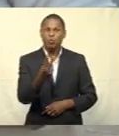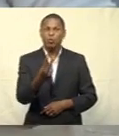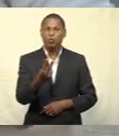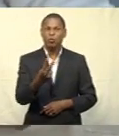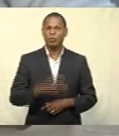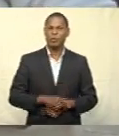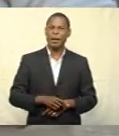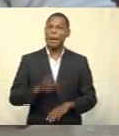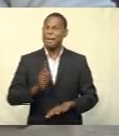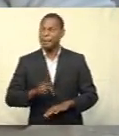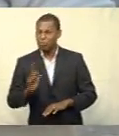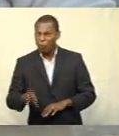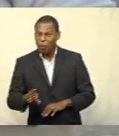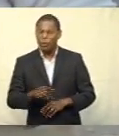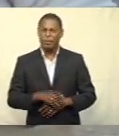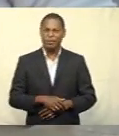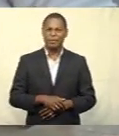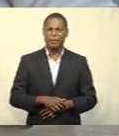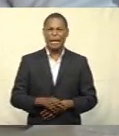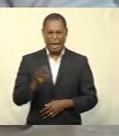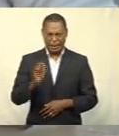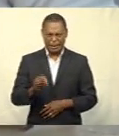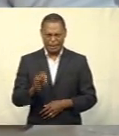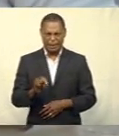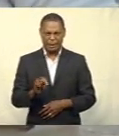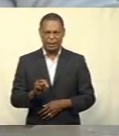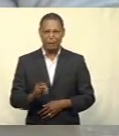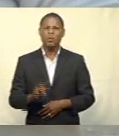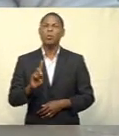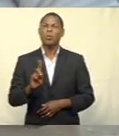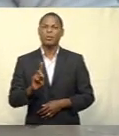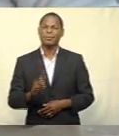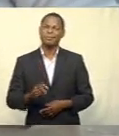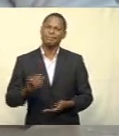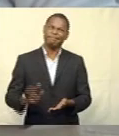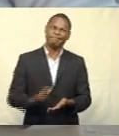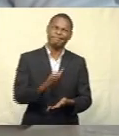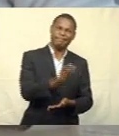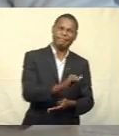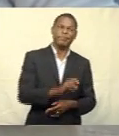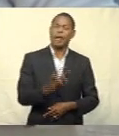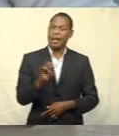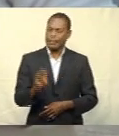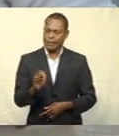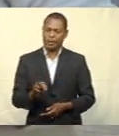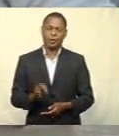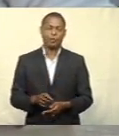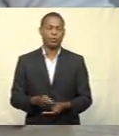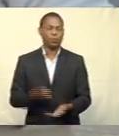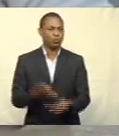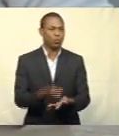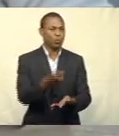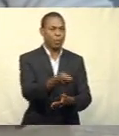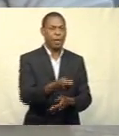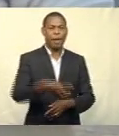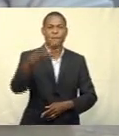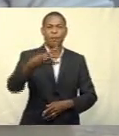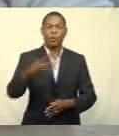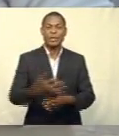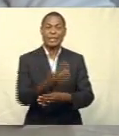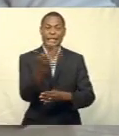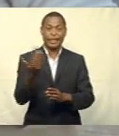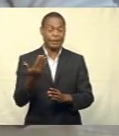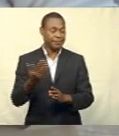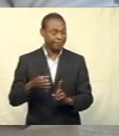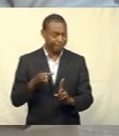another country planning to repatriate for personal reasons are required to pay the cost of their 14-day quarantine. The